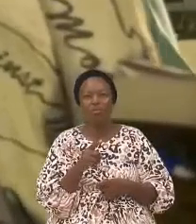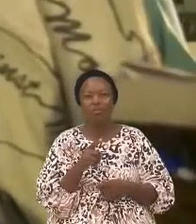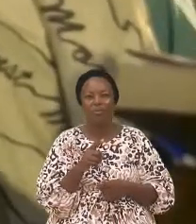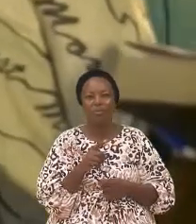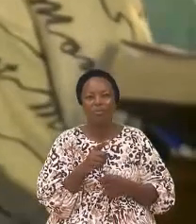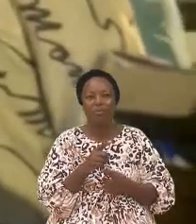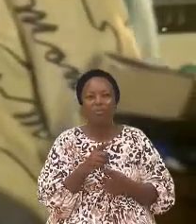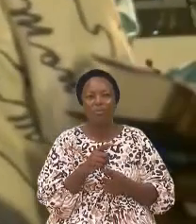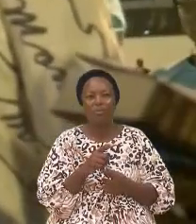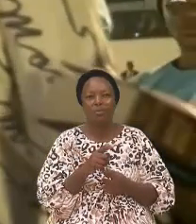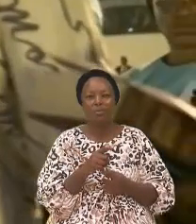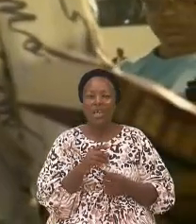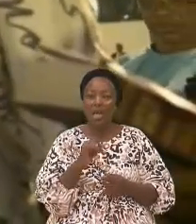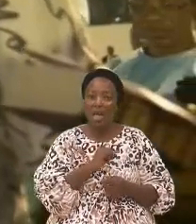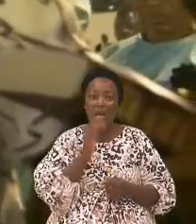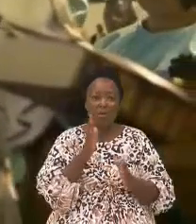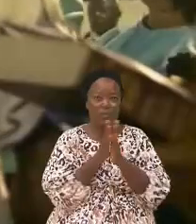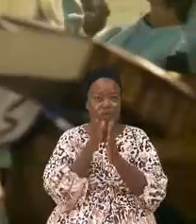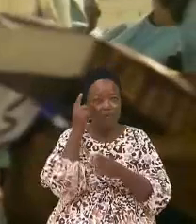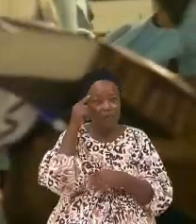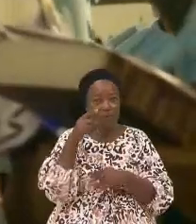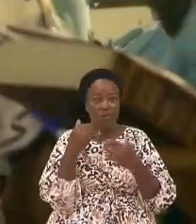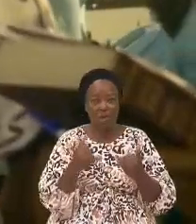will be given unto you.